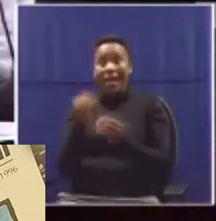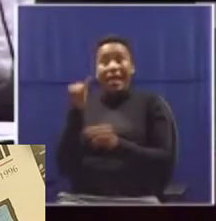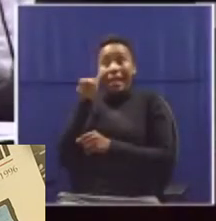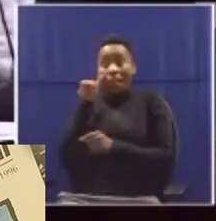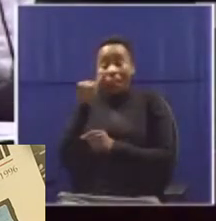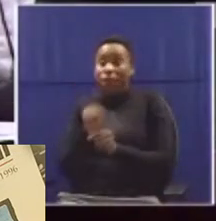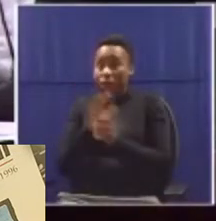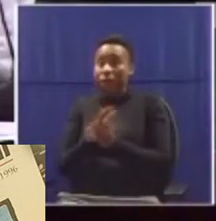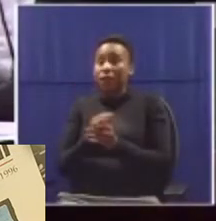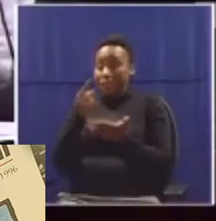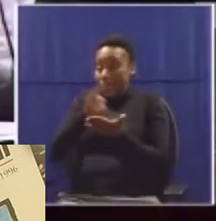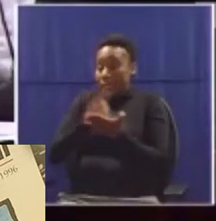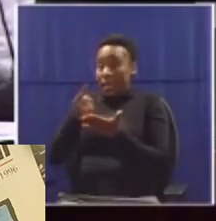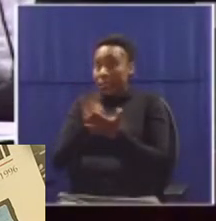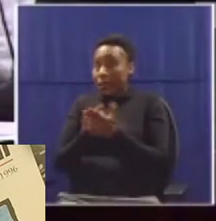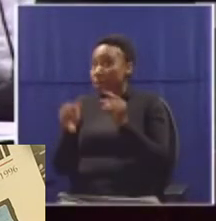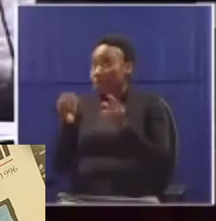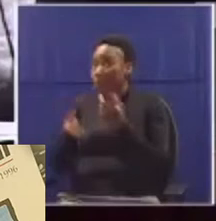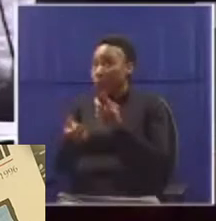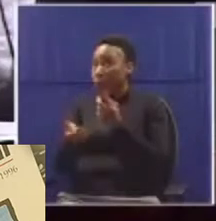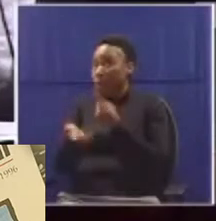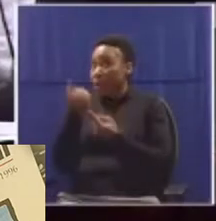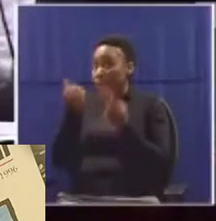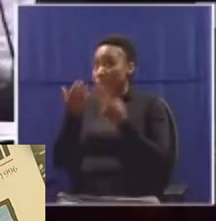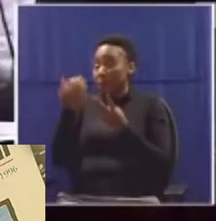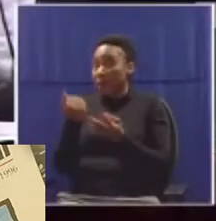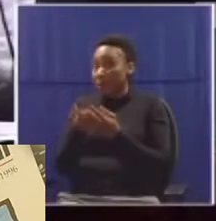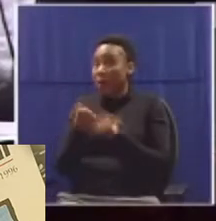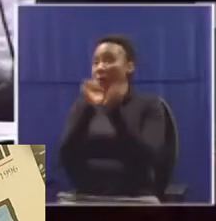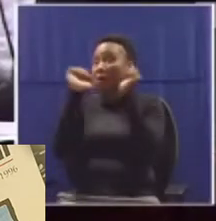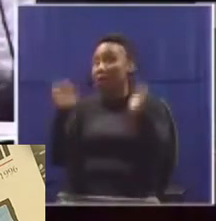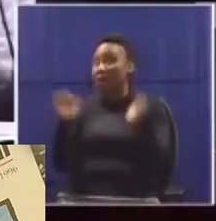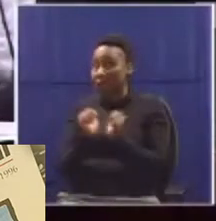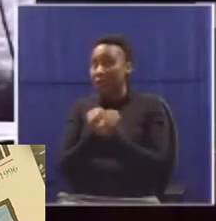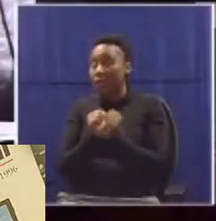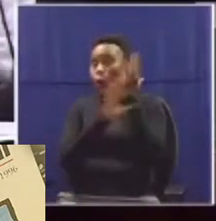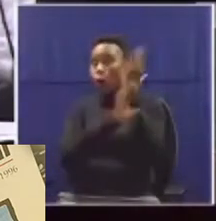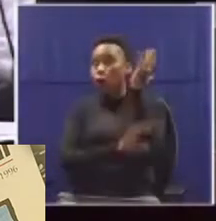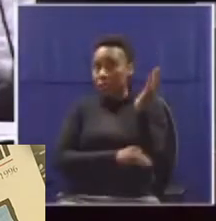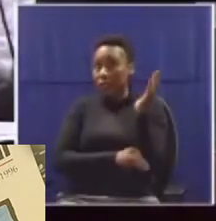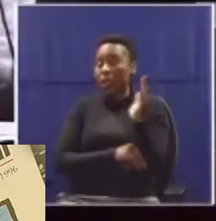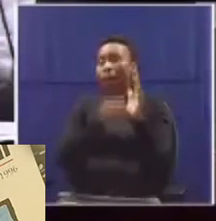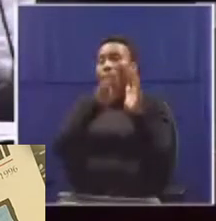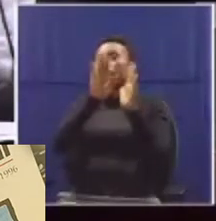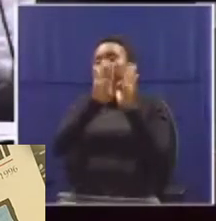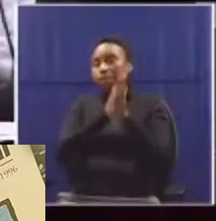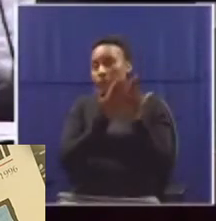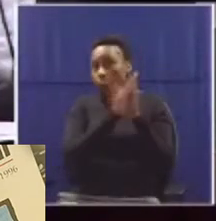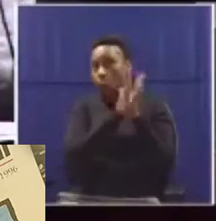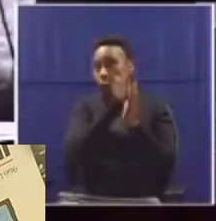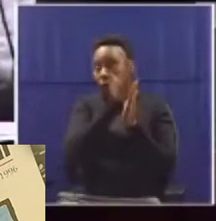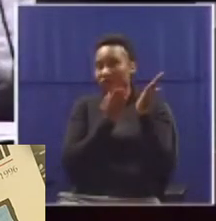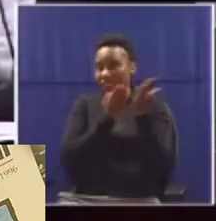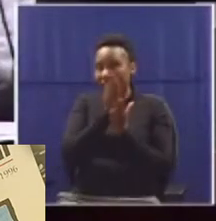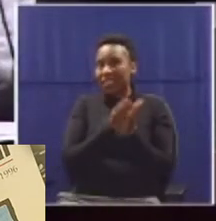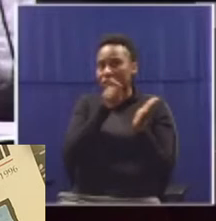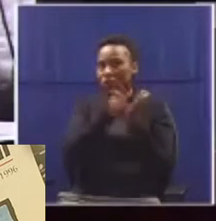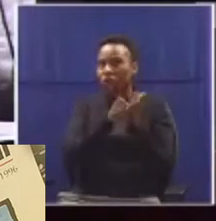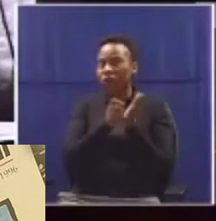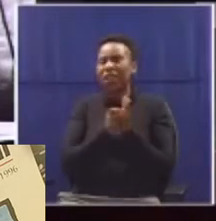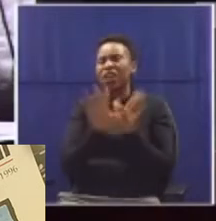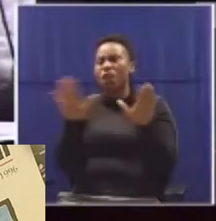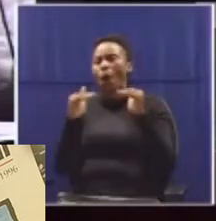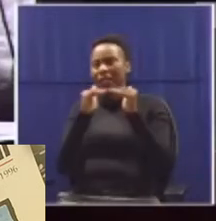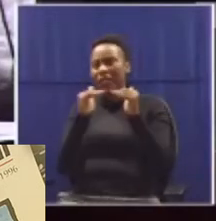Democratic gains of our country the Constitutions Bill of Rights provides a veritable loan released equality